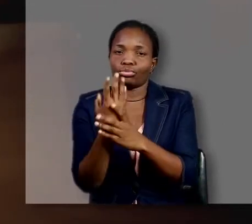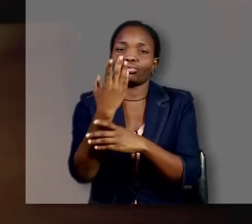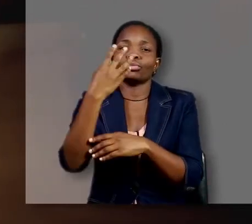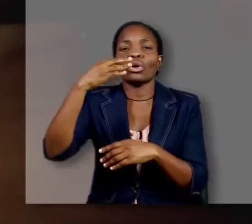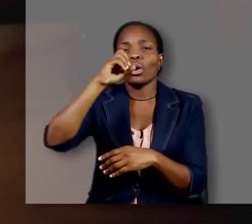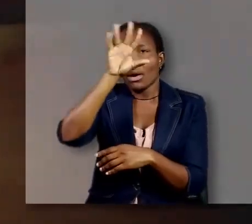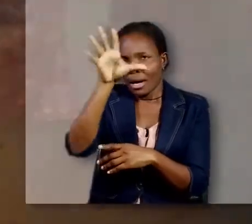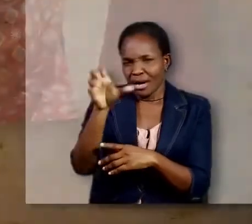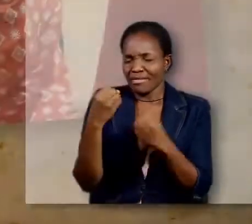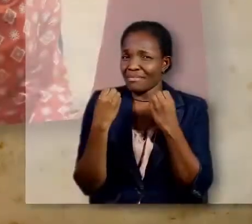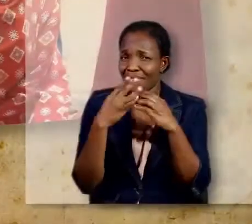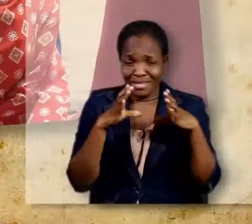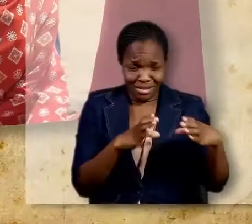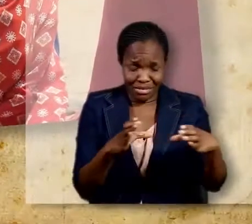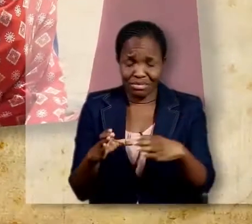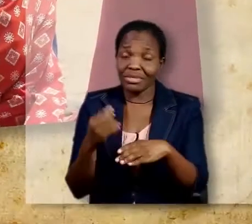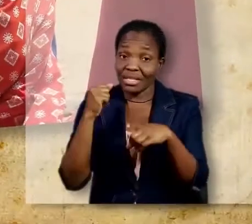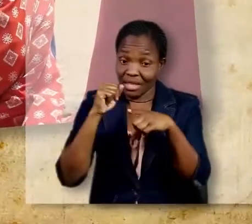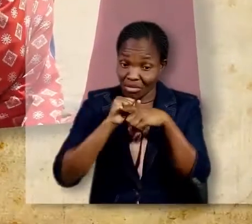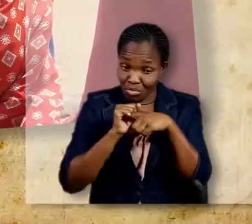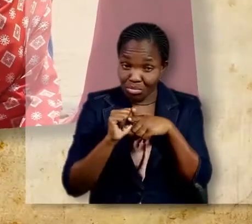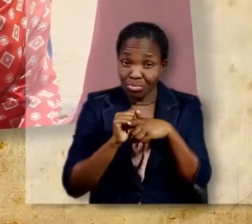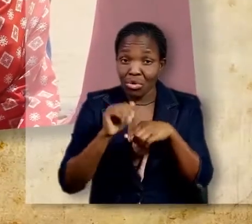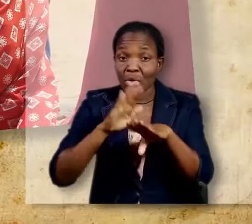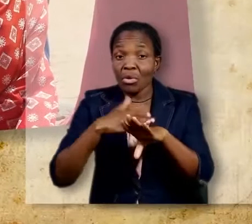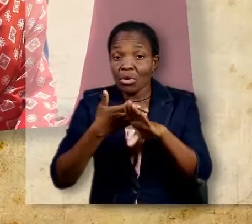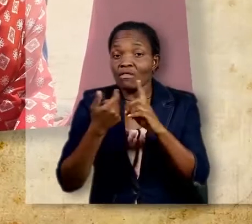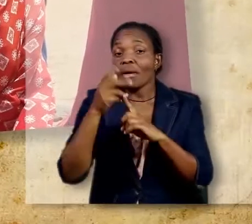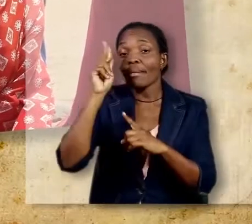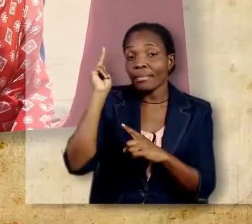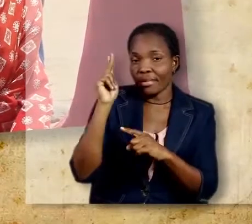still practice it today, such as the Samburu of Kenya.